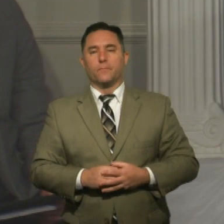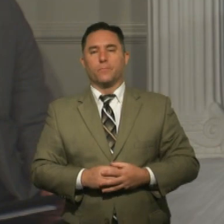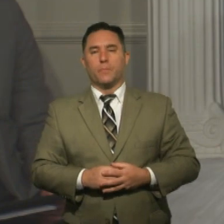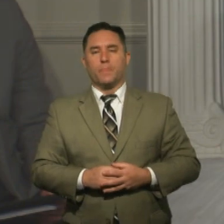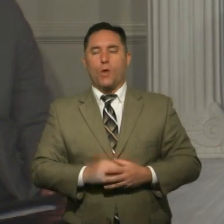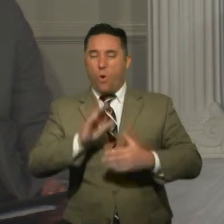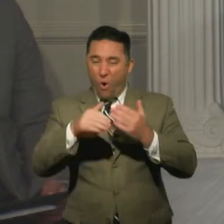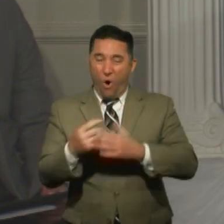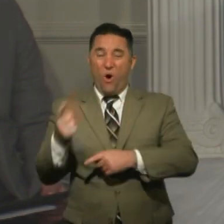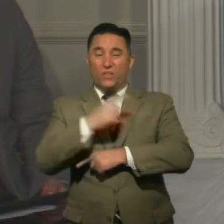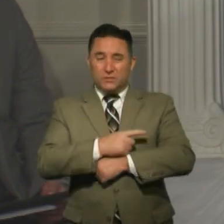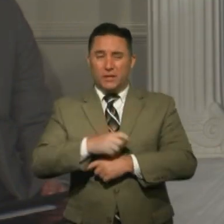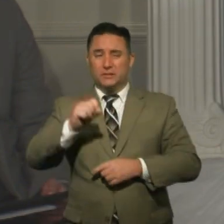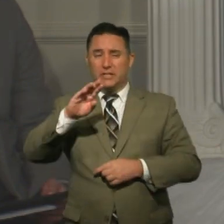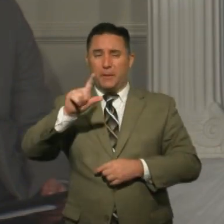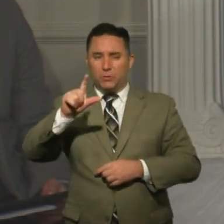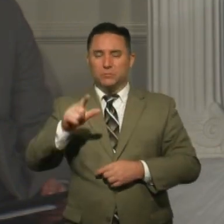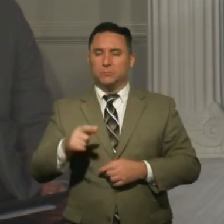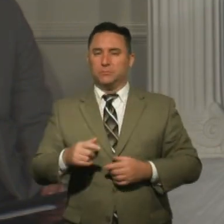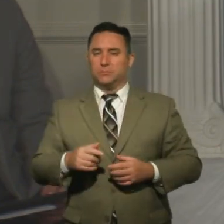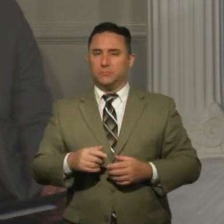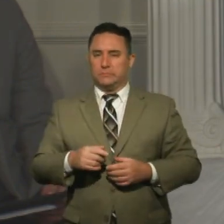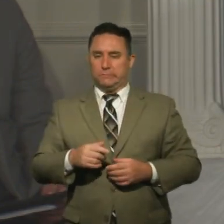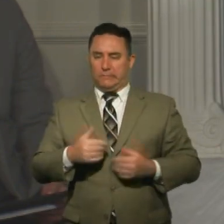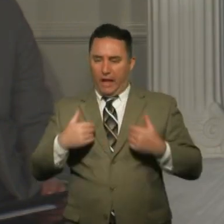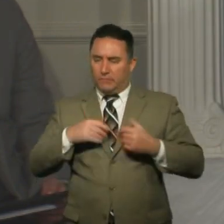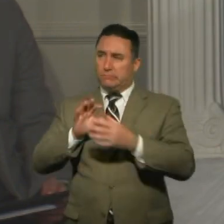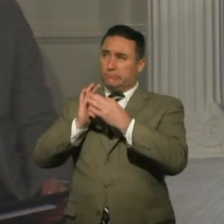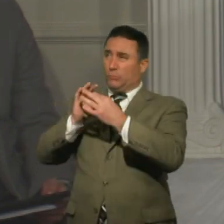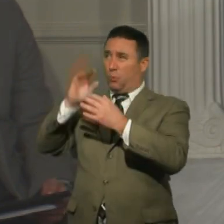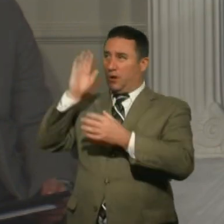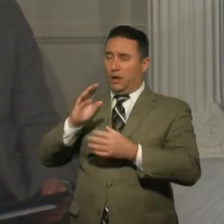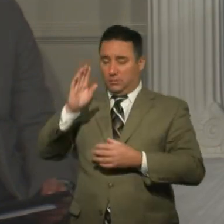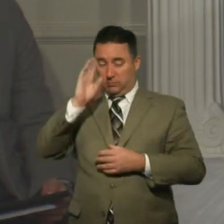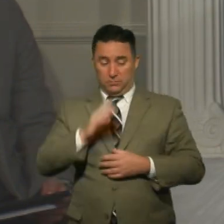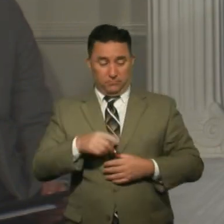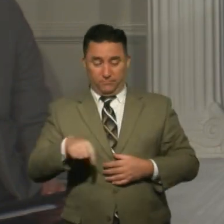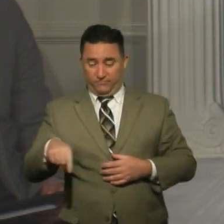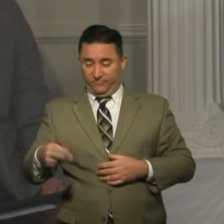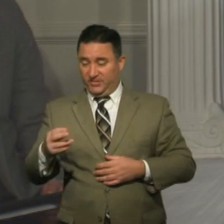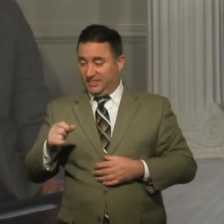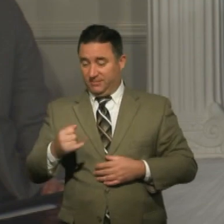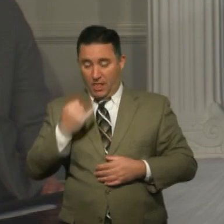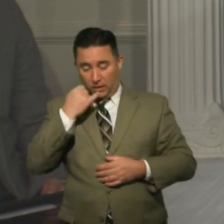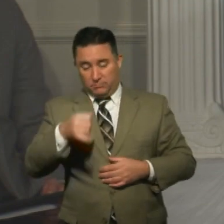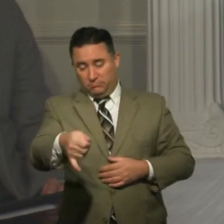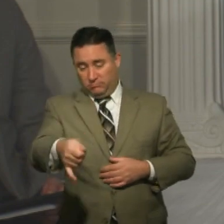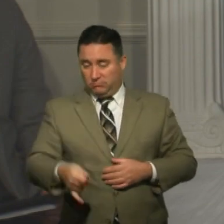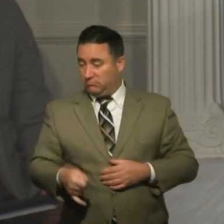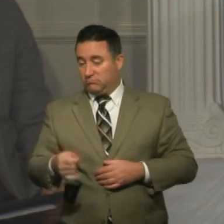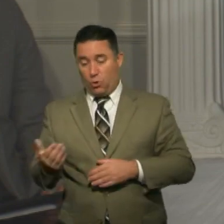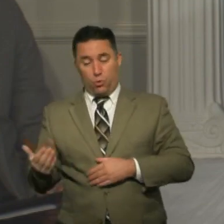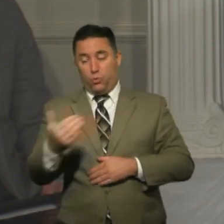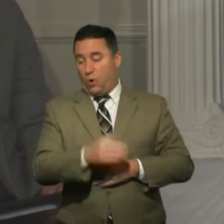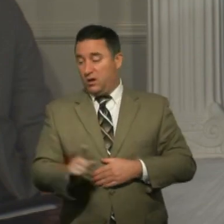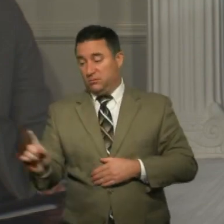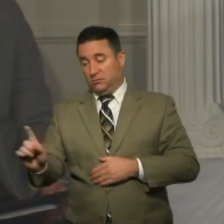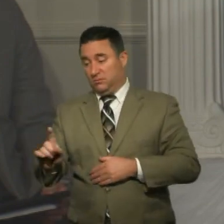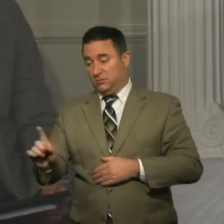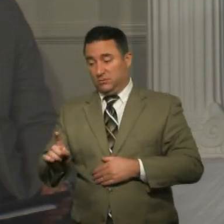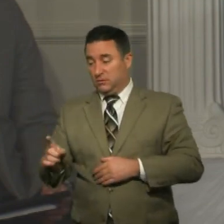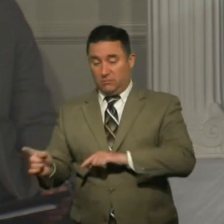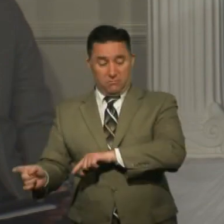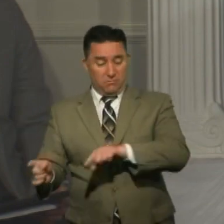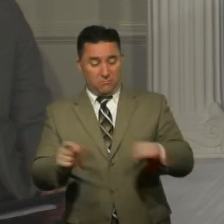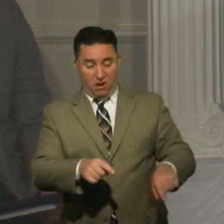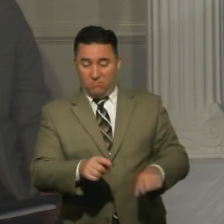All the days of Samuel, there were some there who had a personal relationship with God. God said, Philistines, you're not crossing this line. You're not going to come